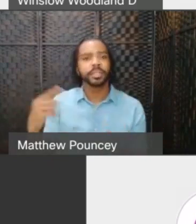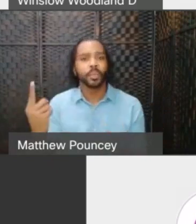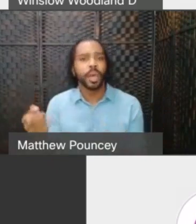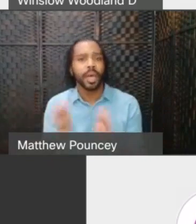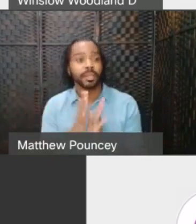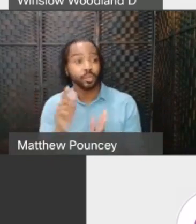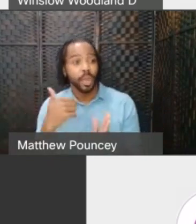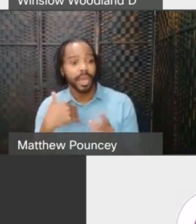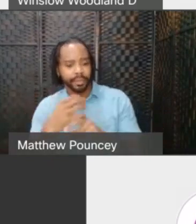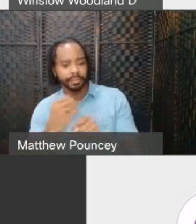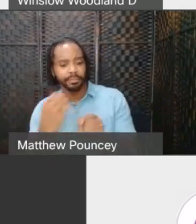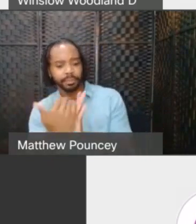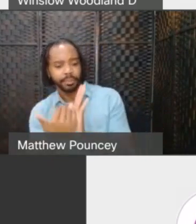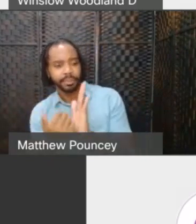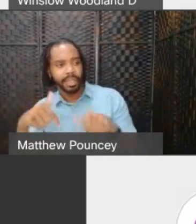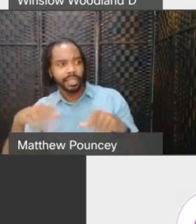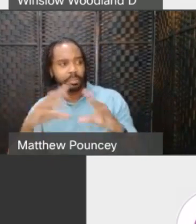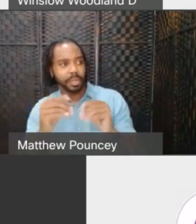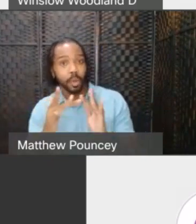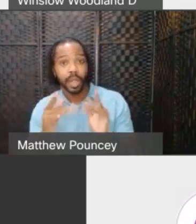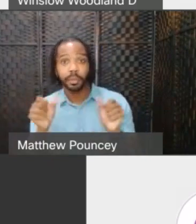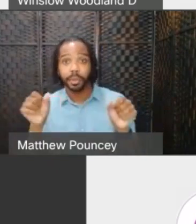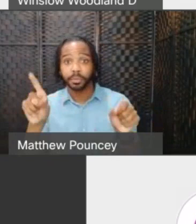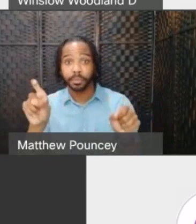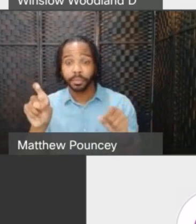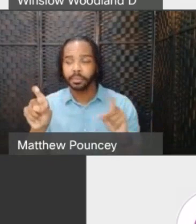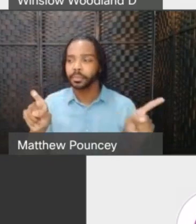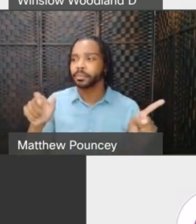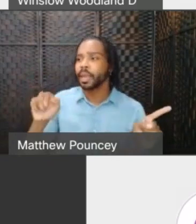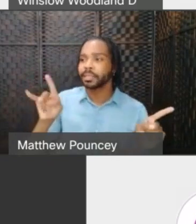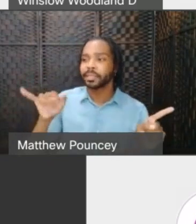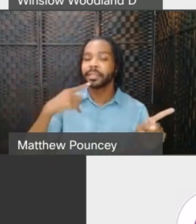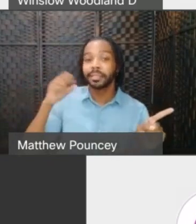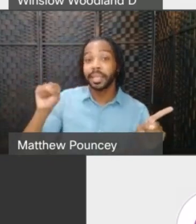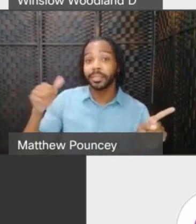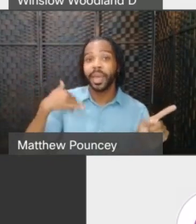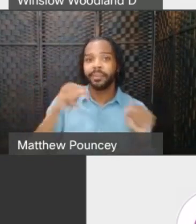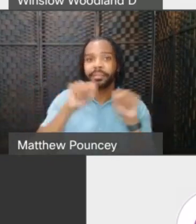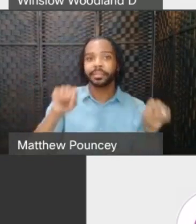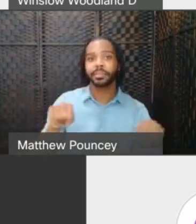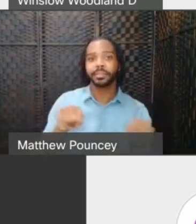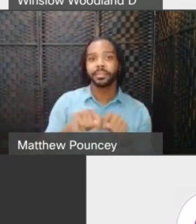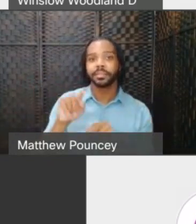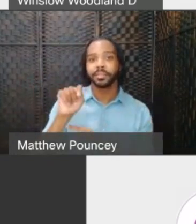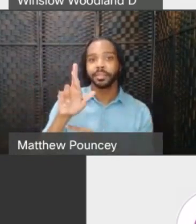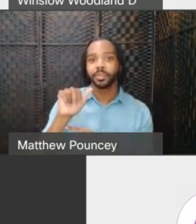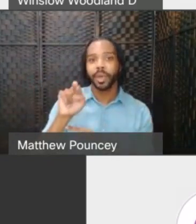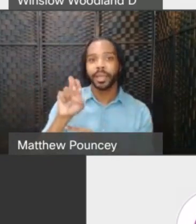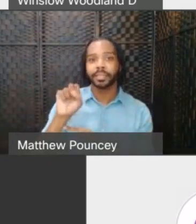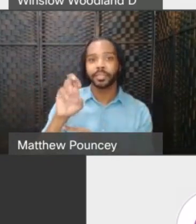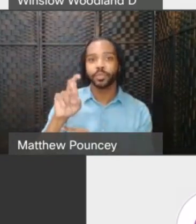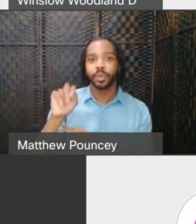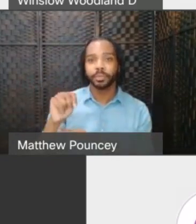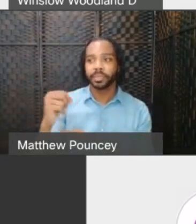meetings available online? Yes, there's a transcript. There's this meeting is recorded, the